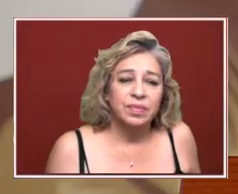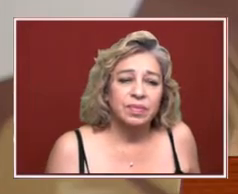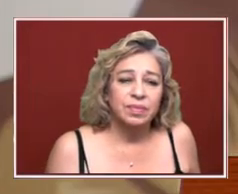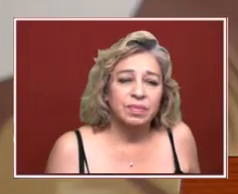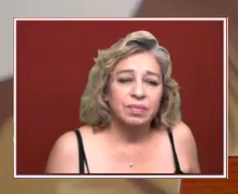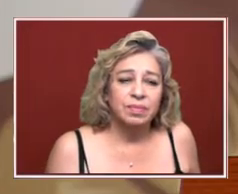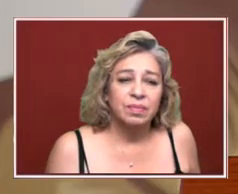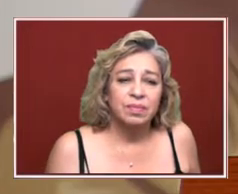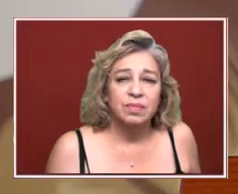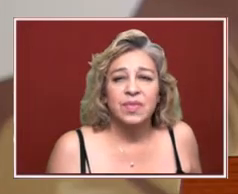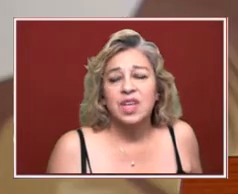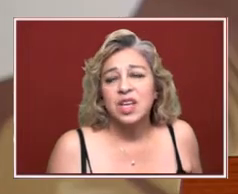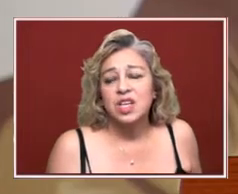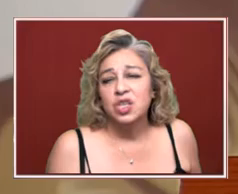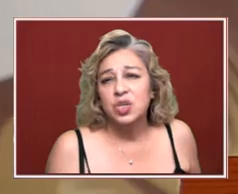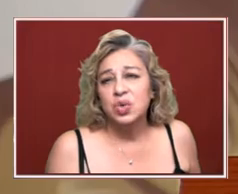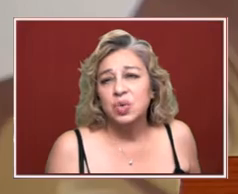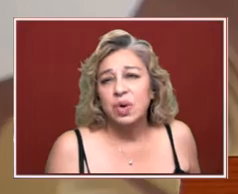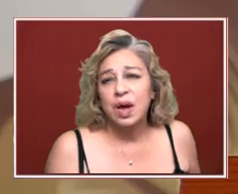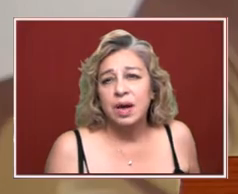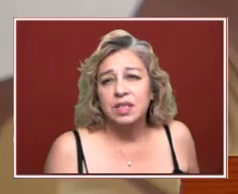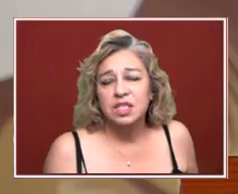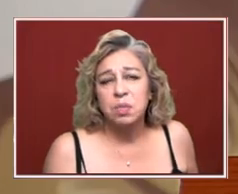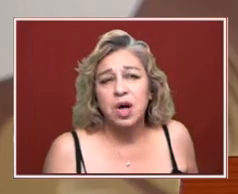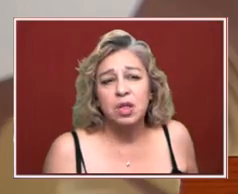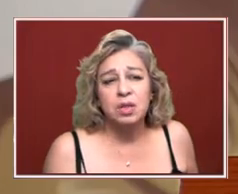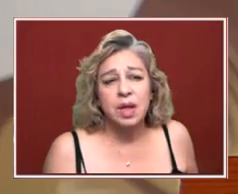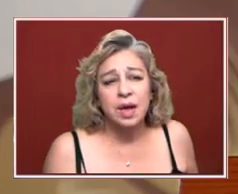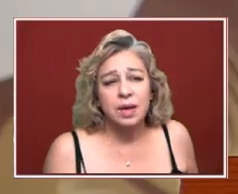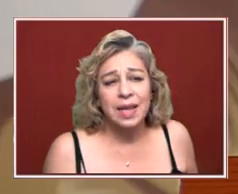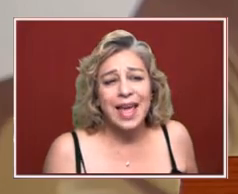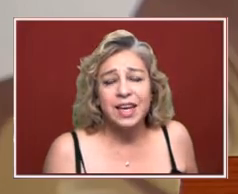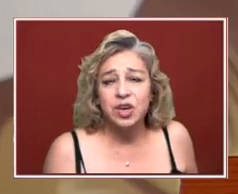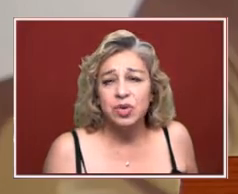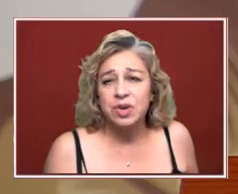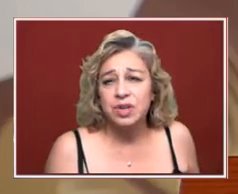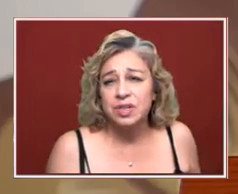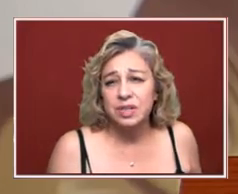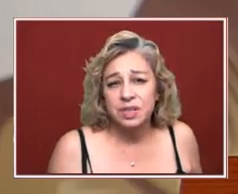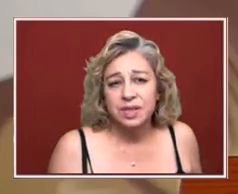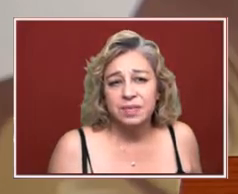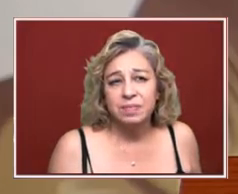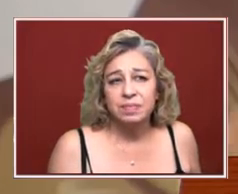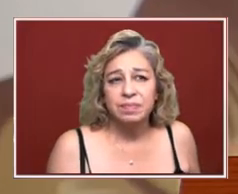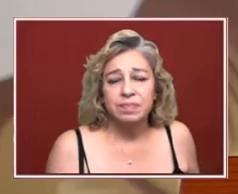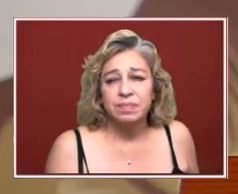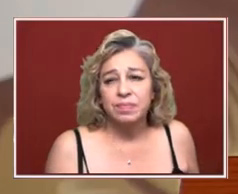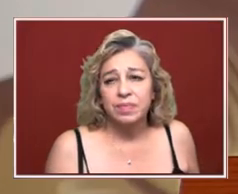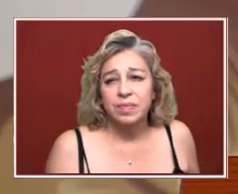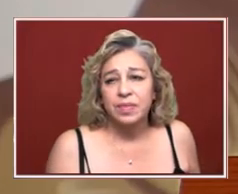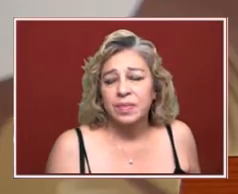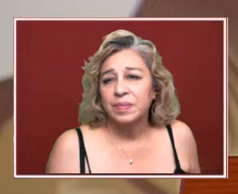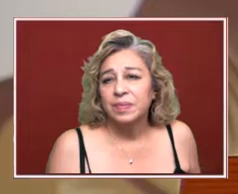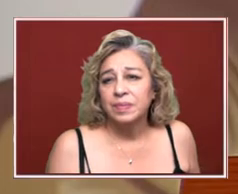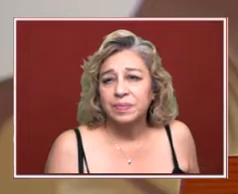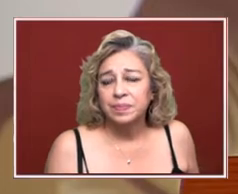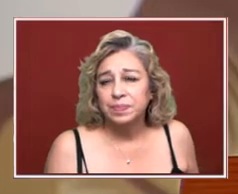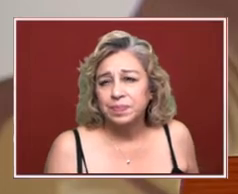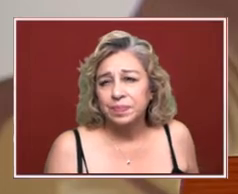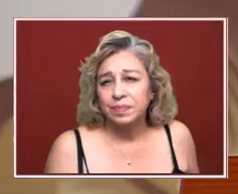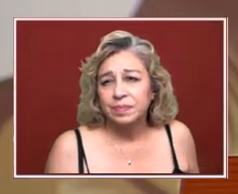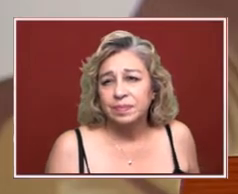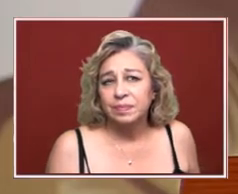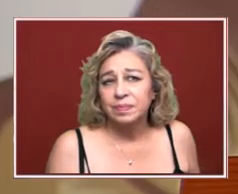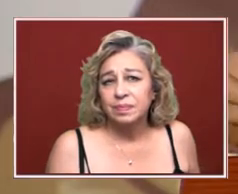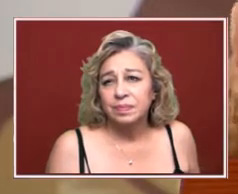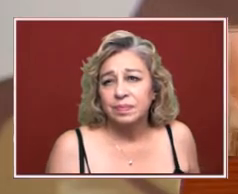pequeños propietarios. To small landowners. Comuneros. Y se les da